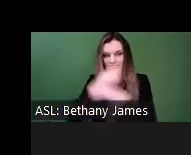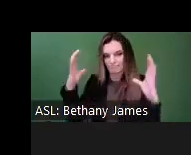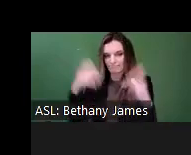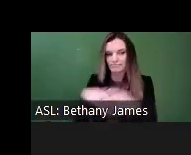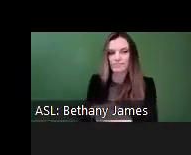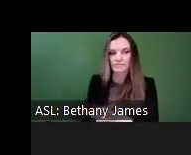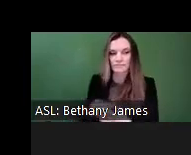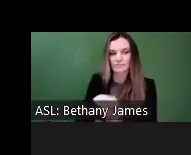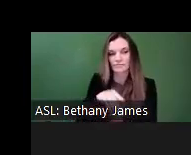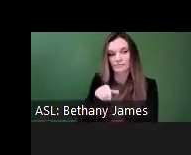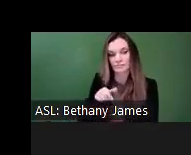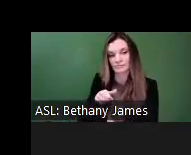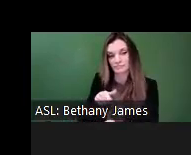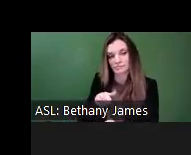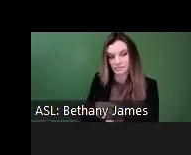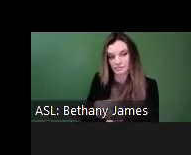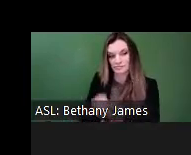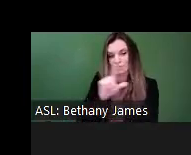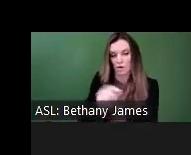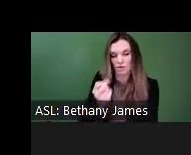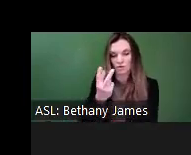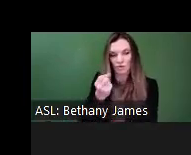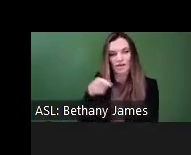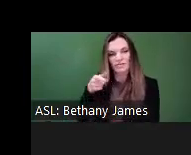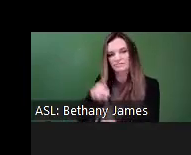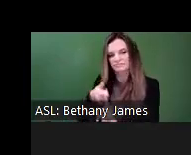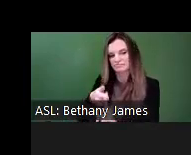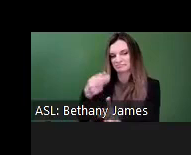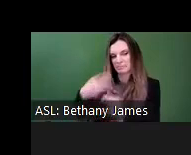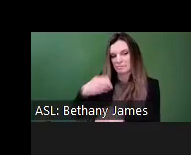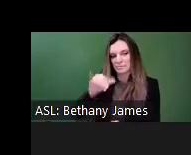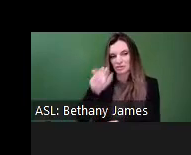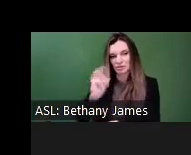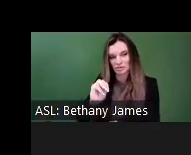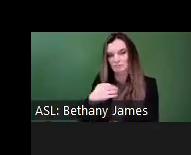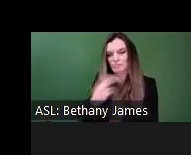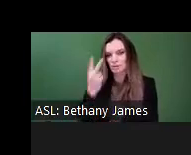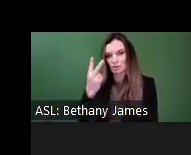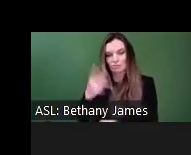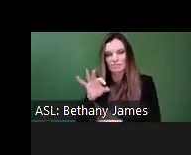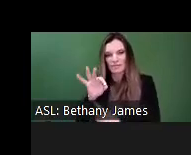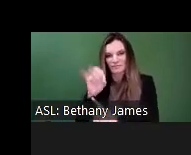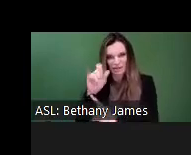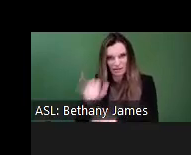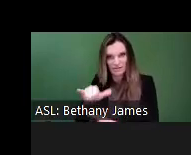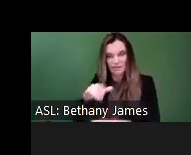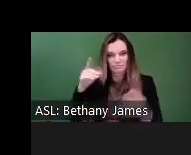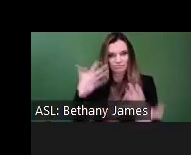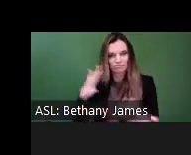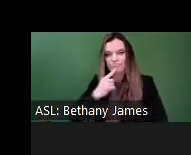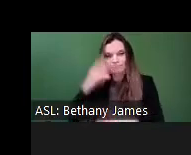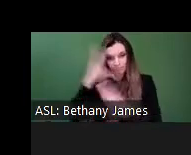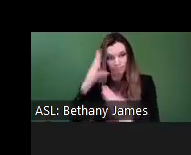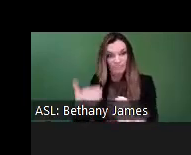2012 and was released from probation in May 2015. He also has a misdemeanor